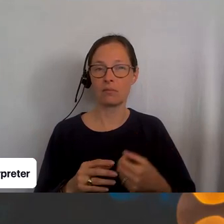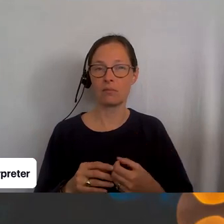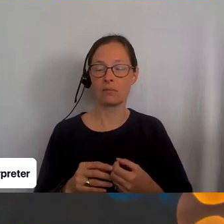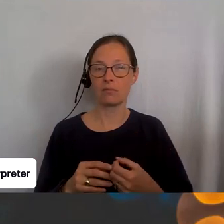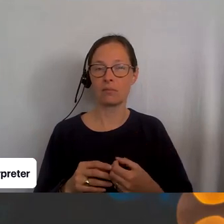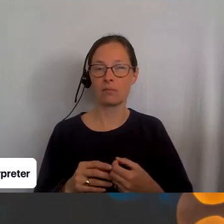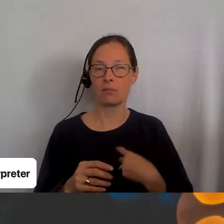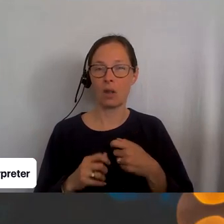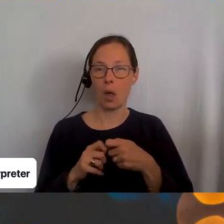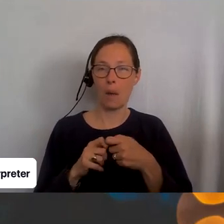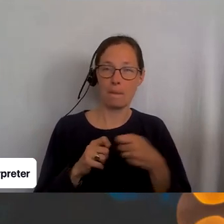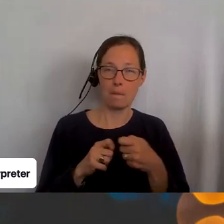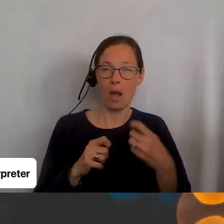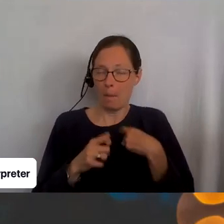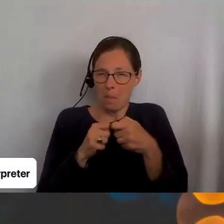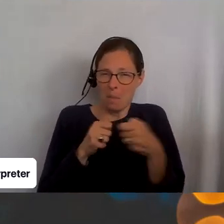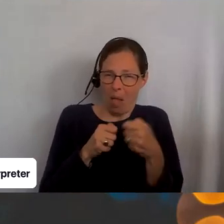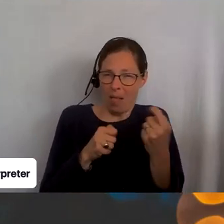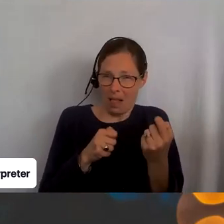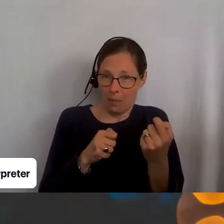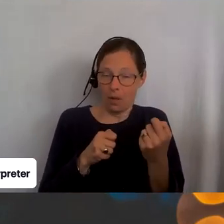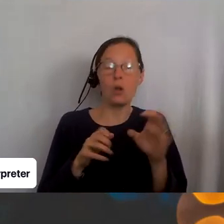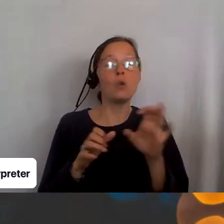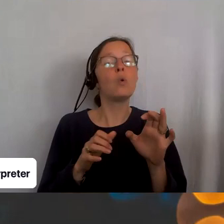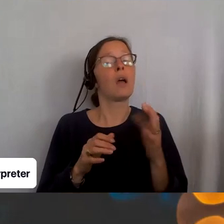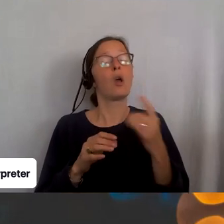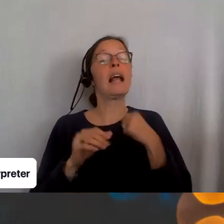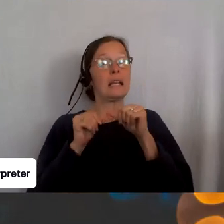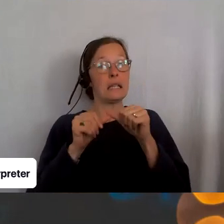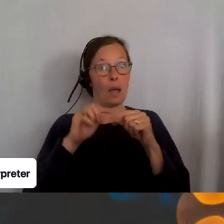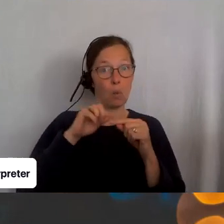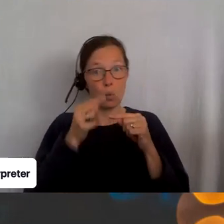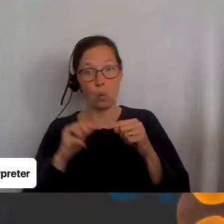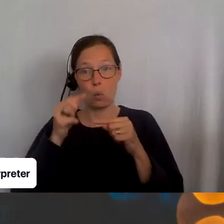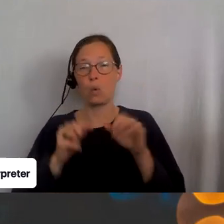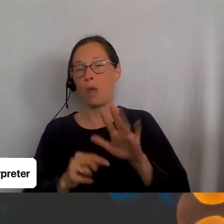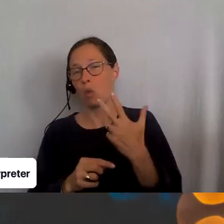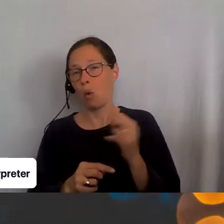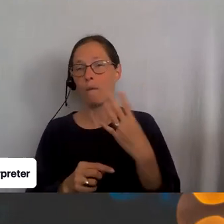pull it a tiny bit taut. You want to do that for 3 or 4 stitches. Snip it.